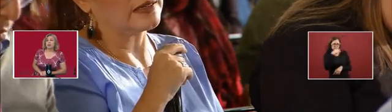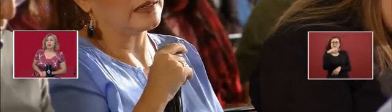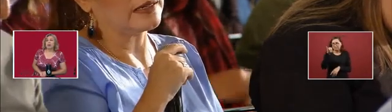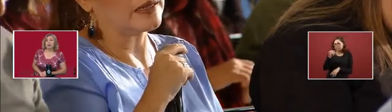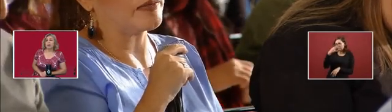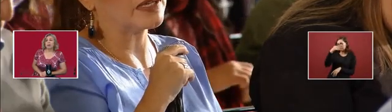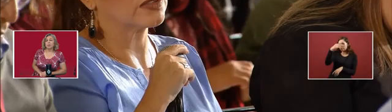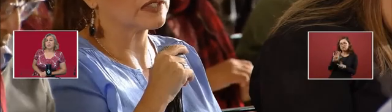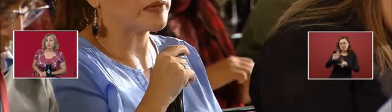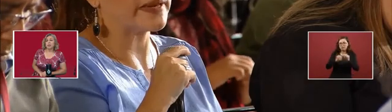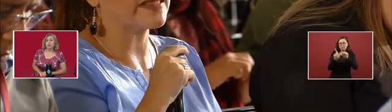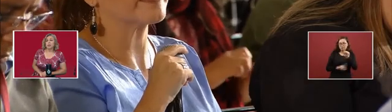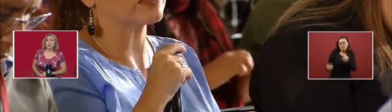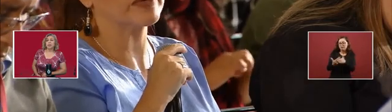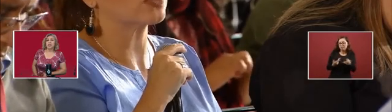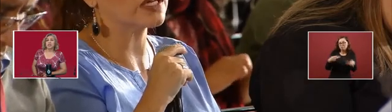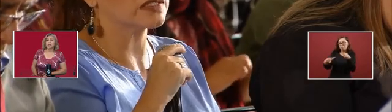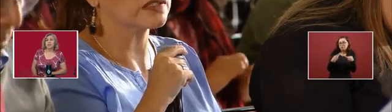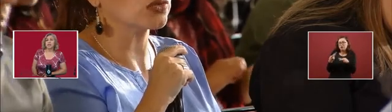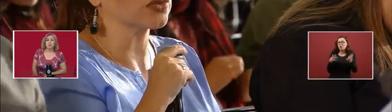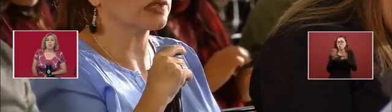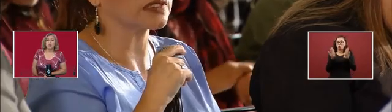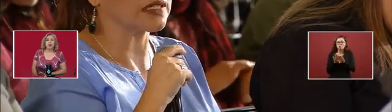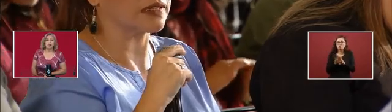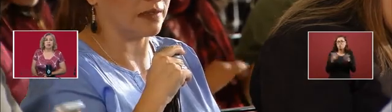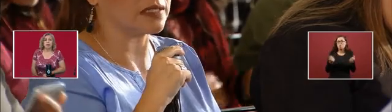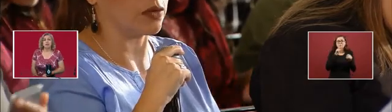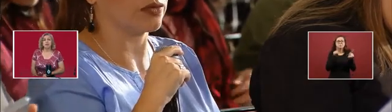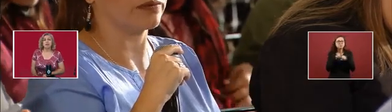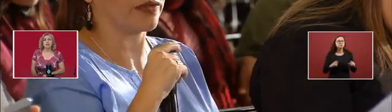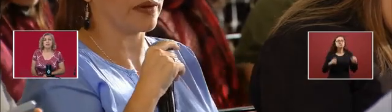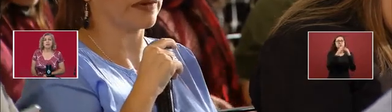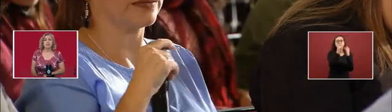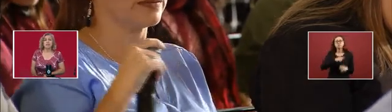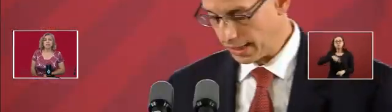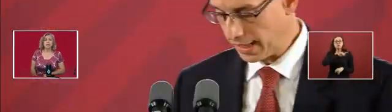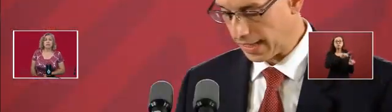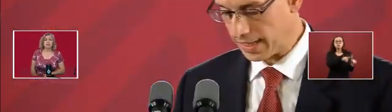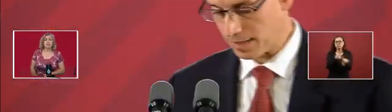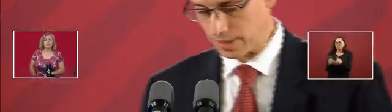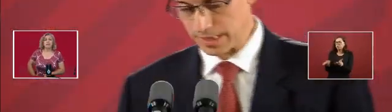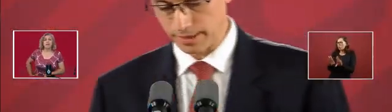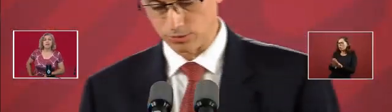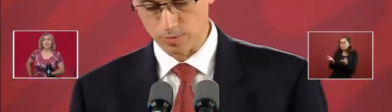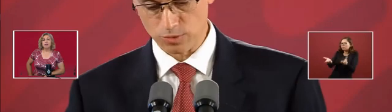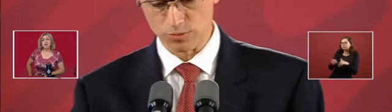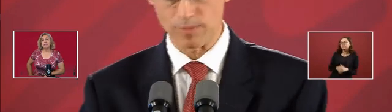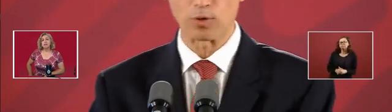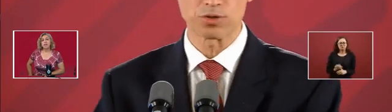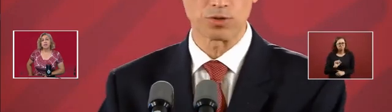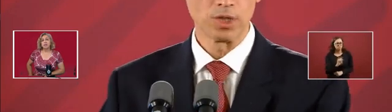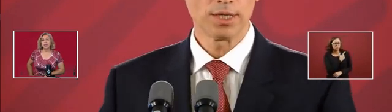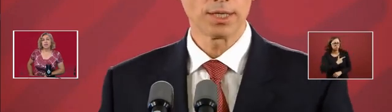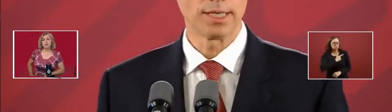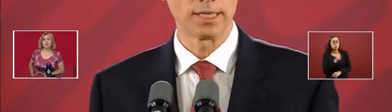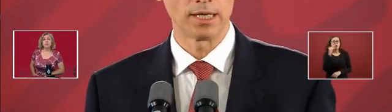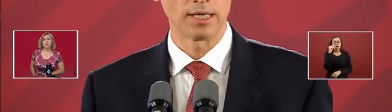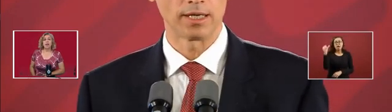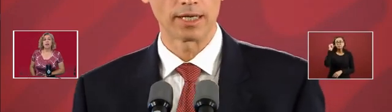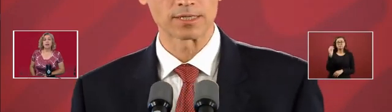so we made them more competitive market. So what about the change of station? How are